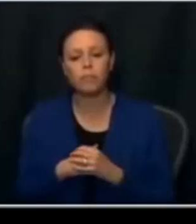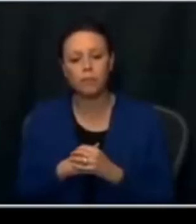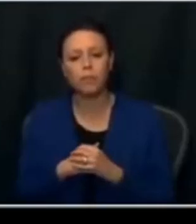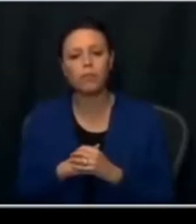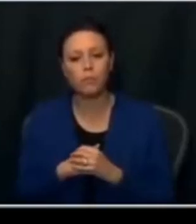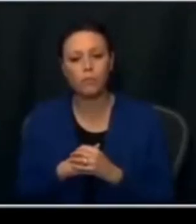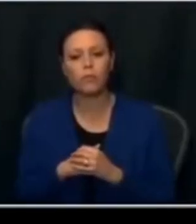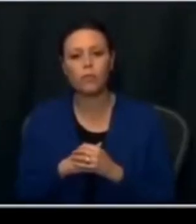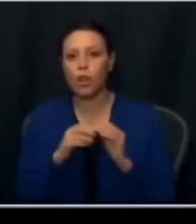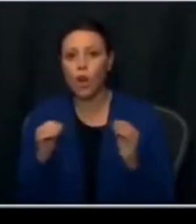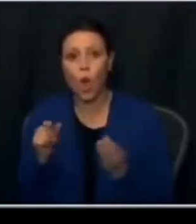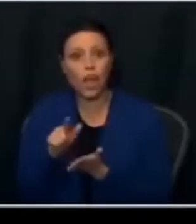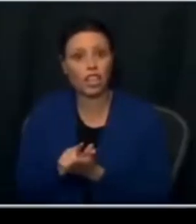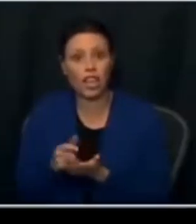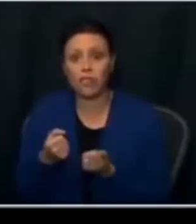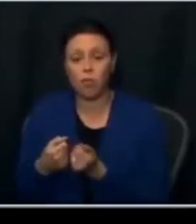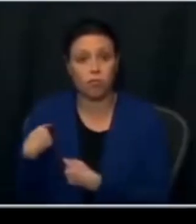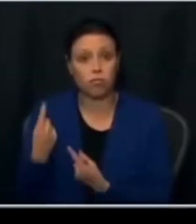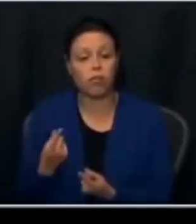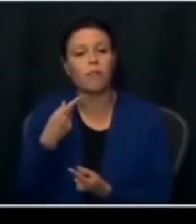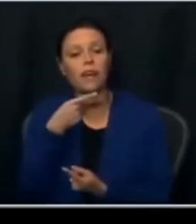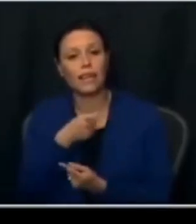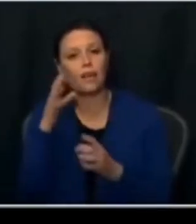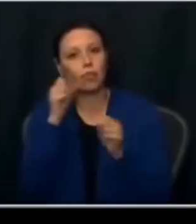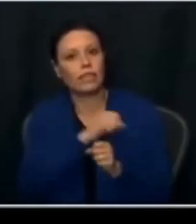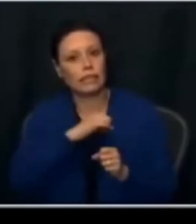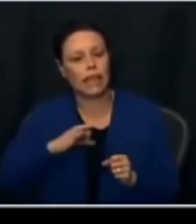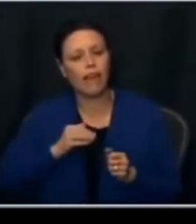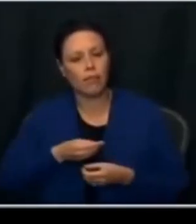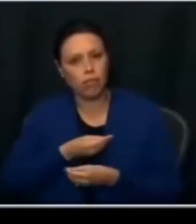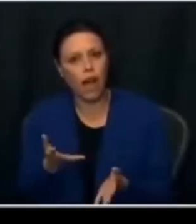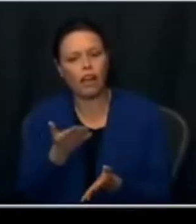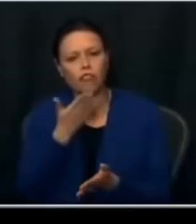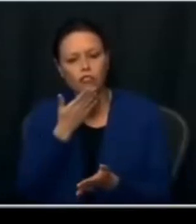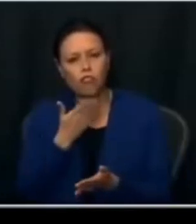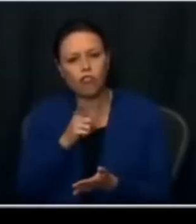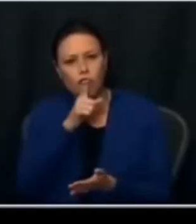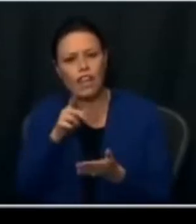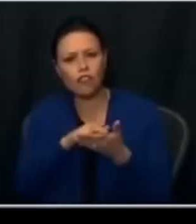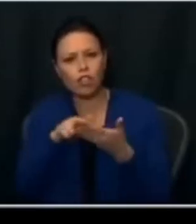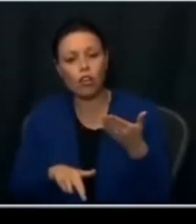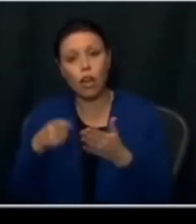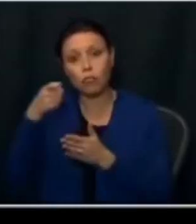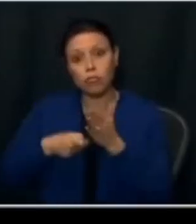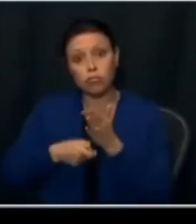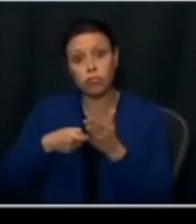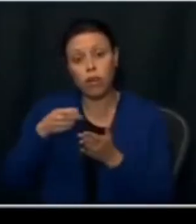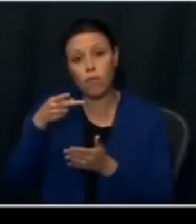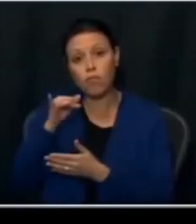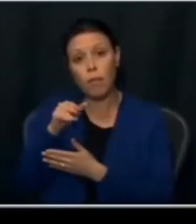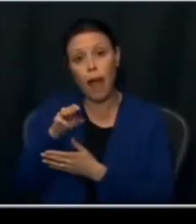meaningful legislative support, this administration has delivered real, tangible results. Premiums down in Medicare